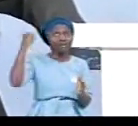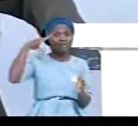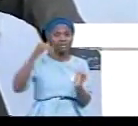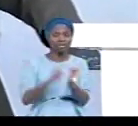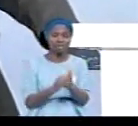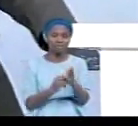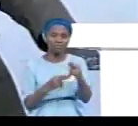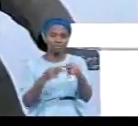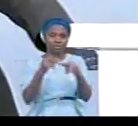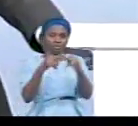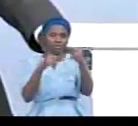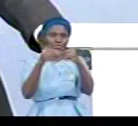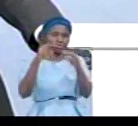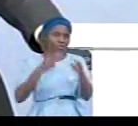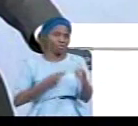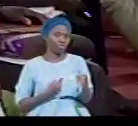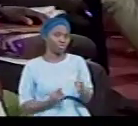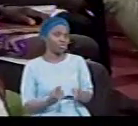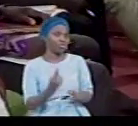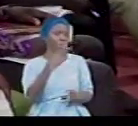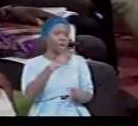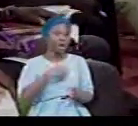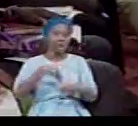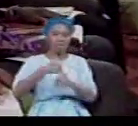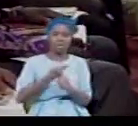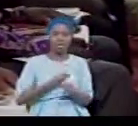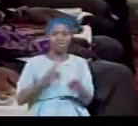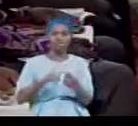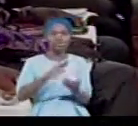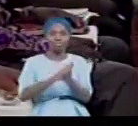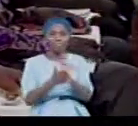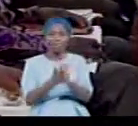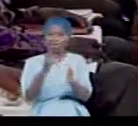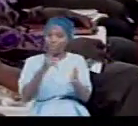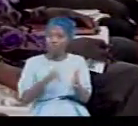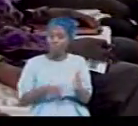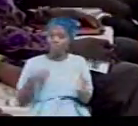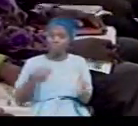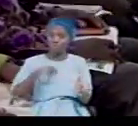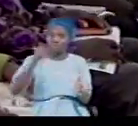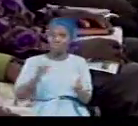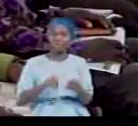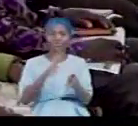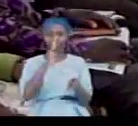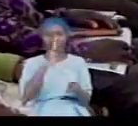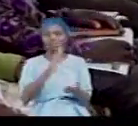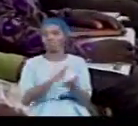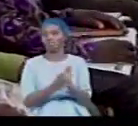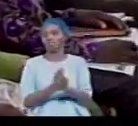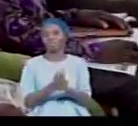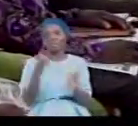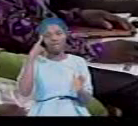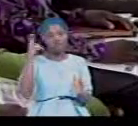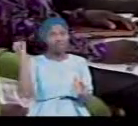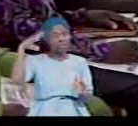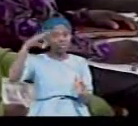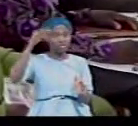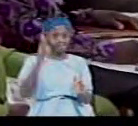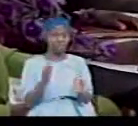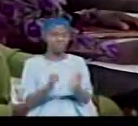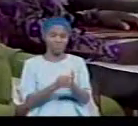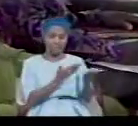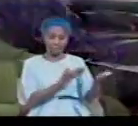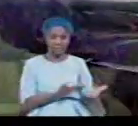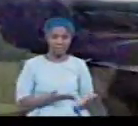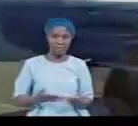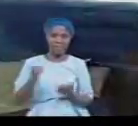us up and makes us be what we ought to be. For the grace of God that bringeth full salvation